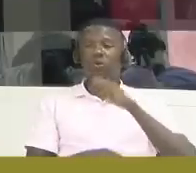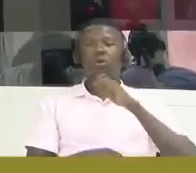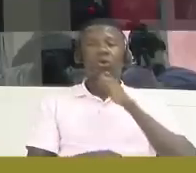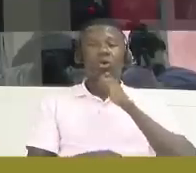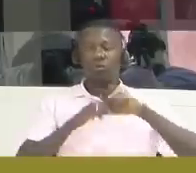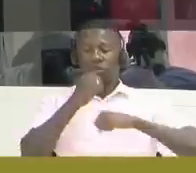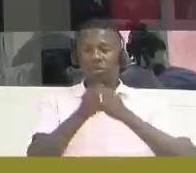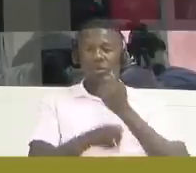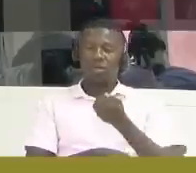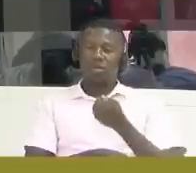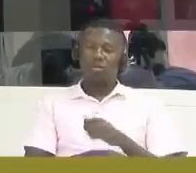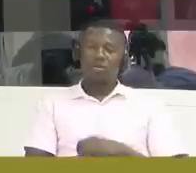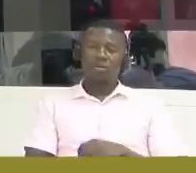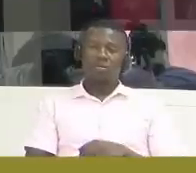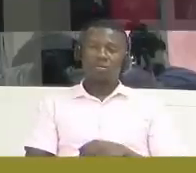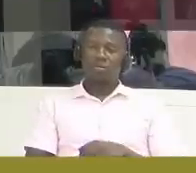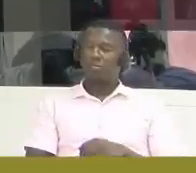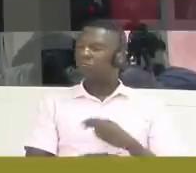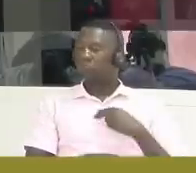now.